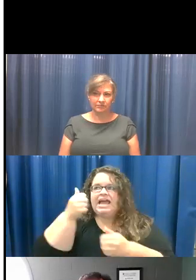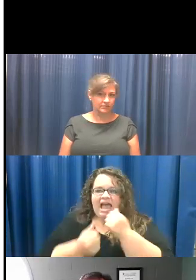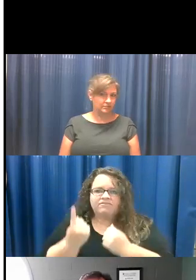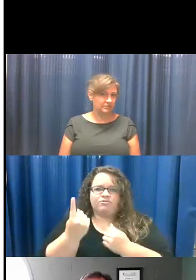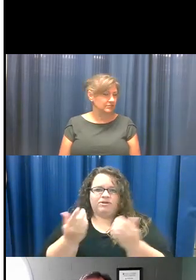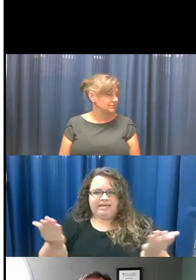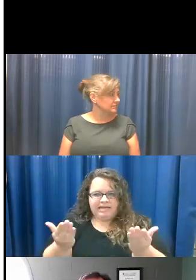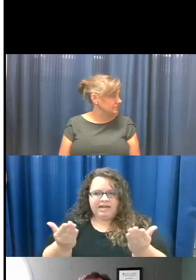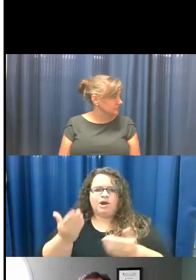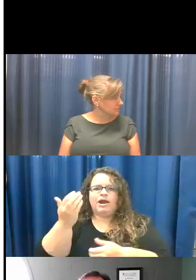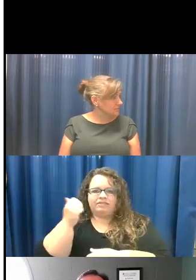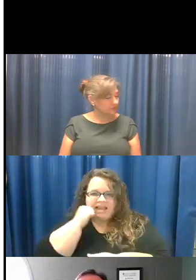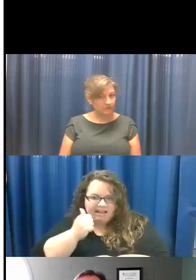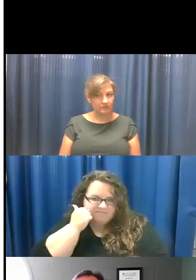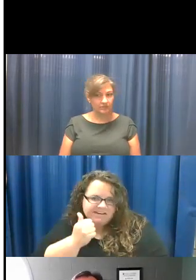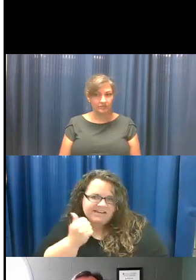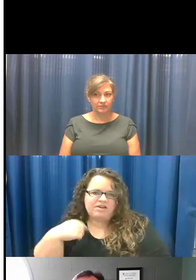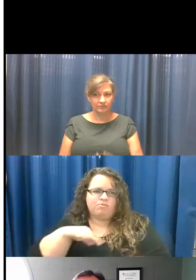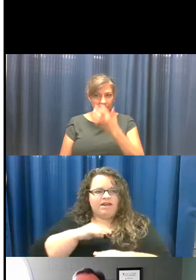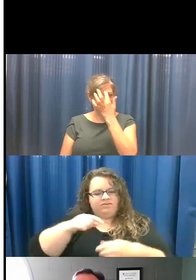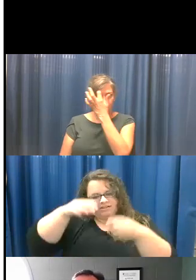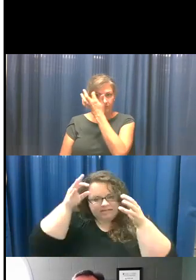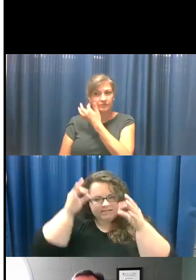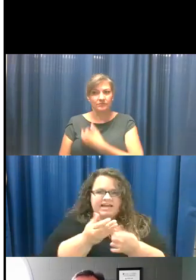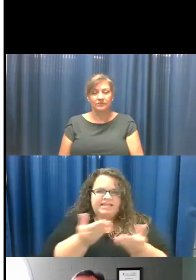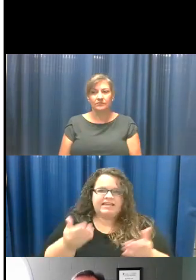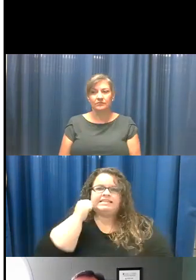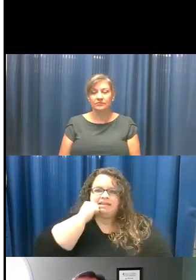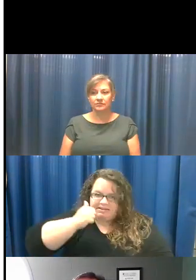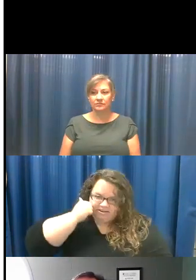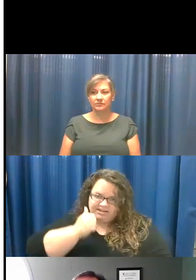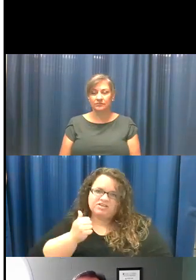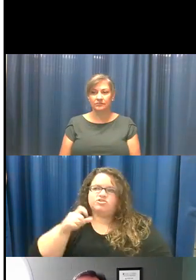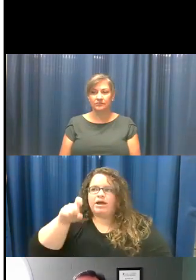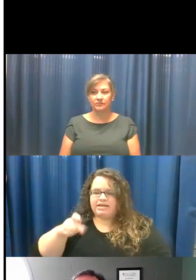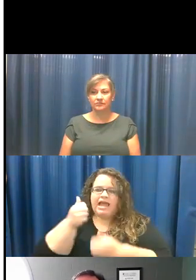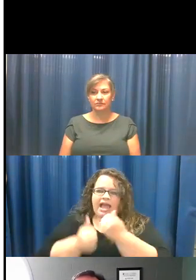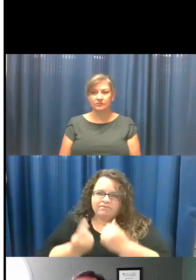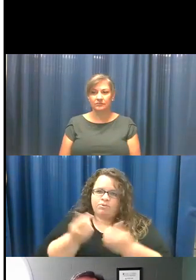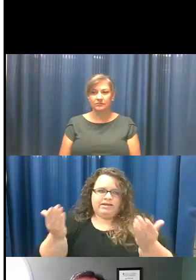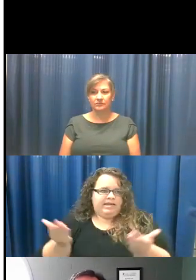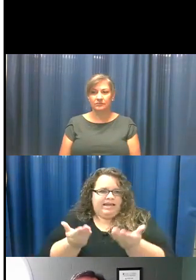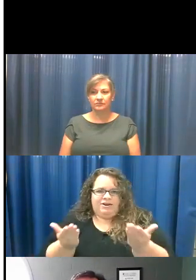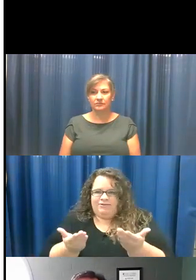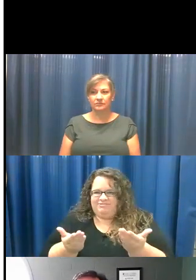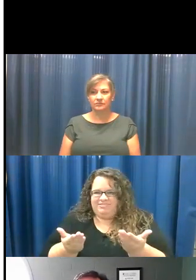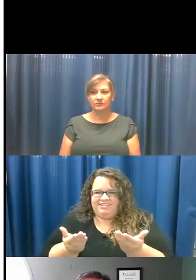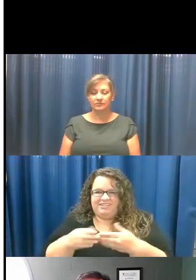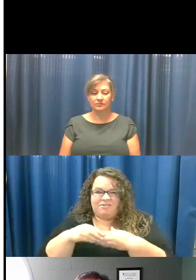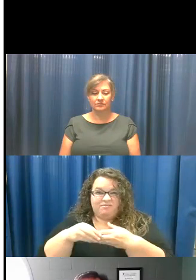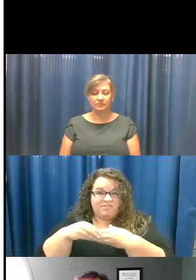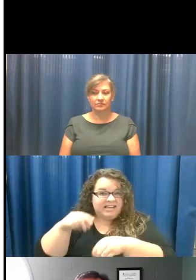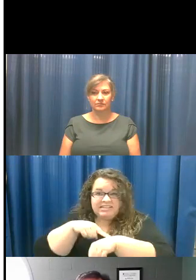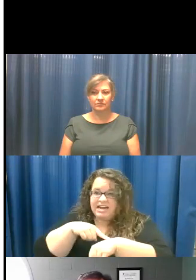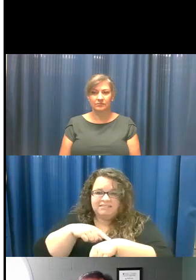and meetings and our work goes on every day. So we'll really need you here, and flex time probably isn't going to be an option for